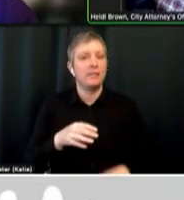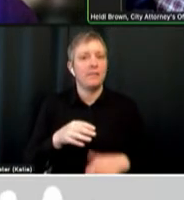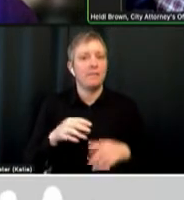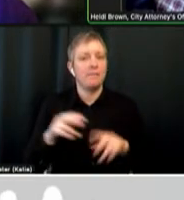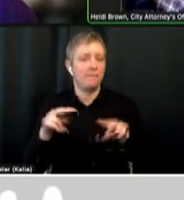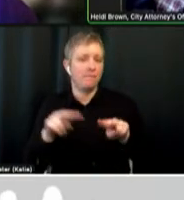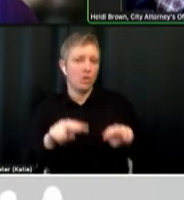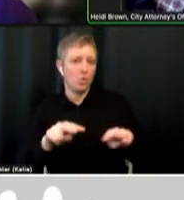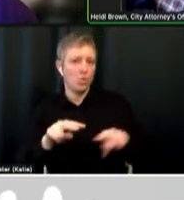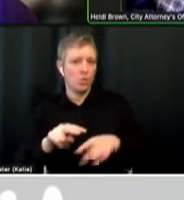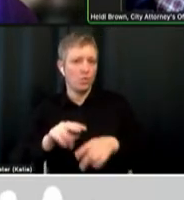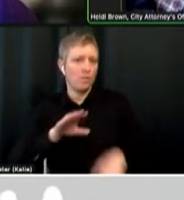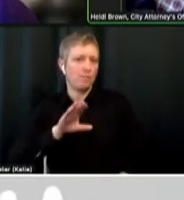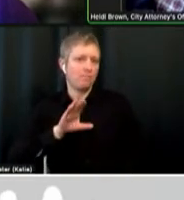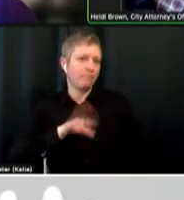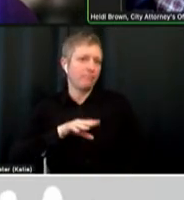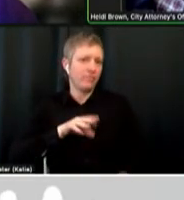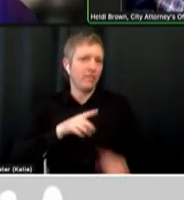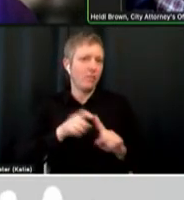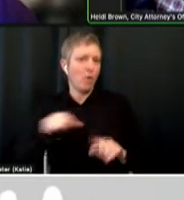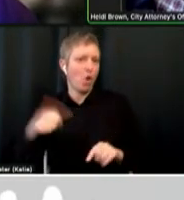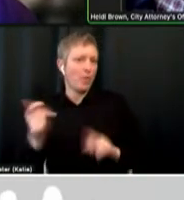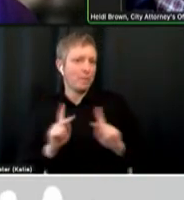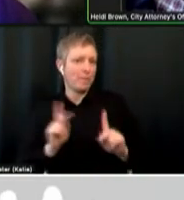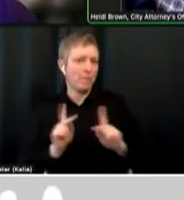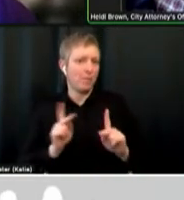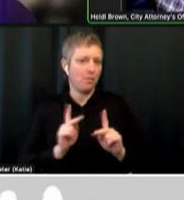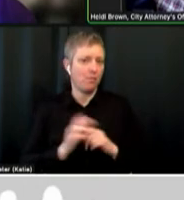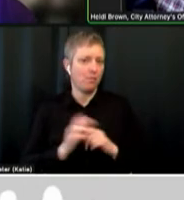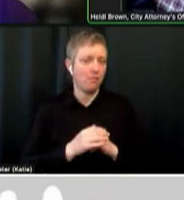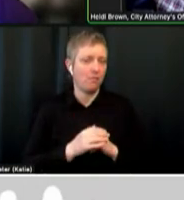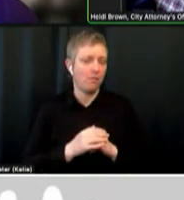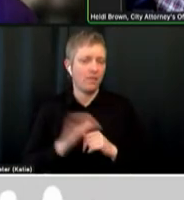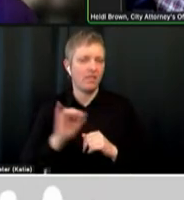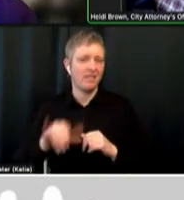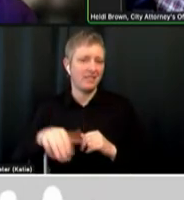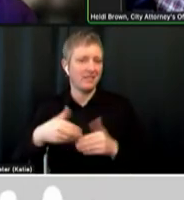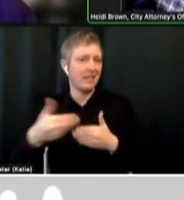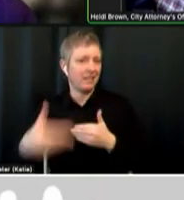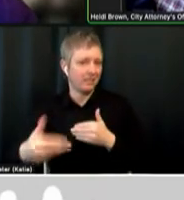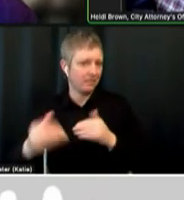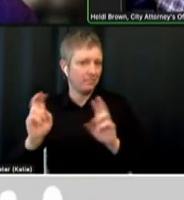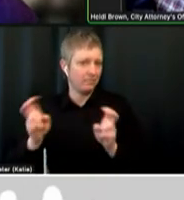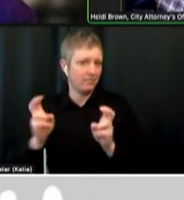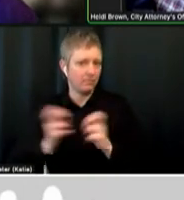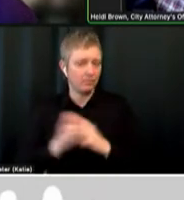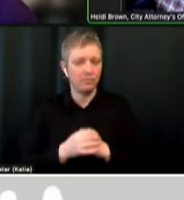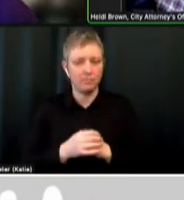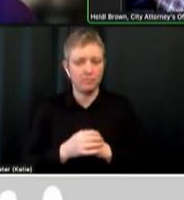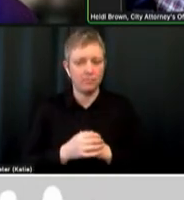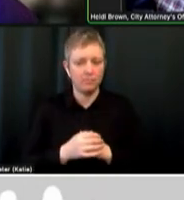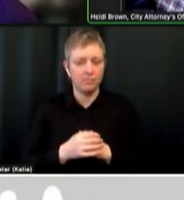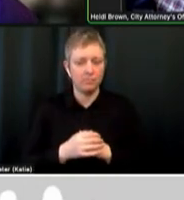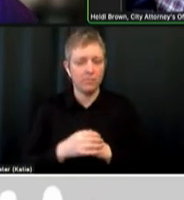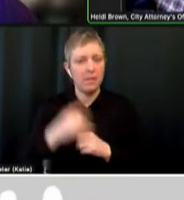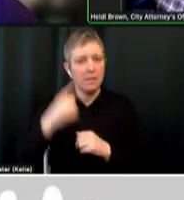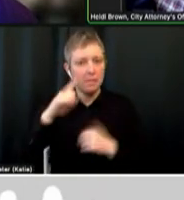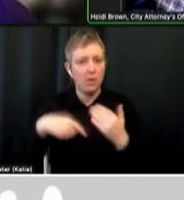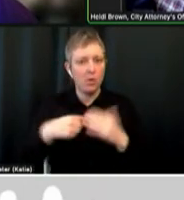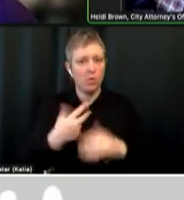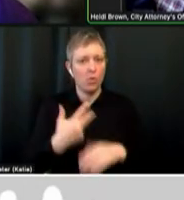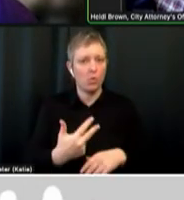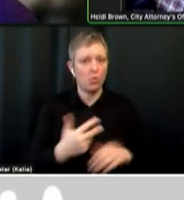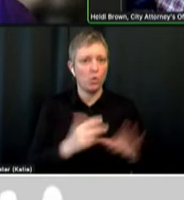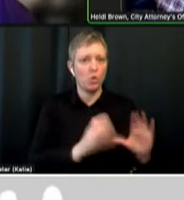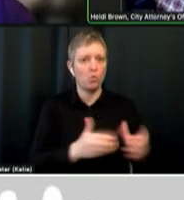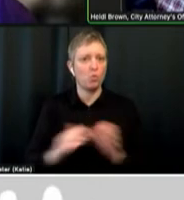we addressed three different groups of folks that would have access to body camera footage of others. And one was